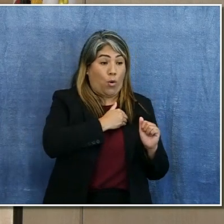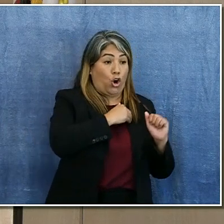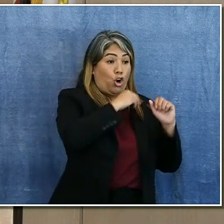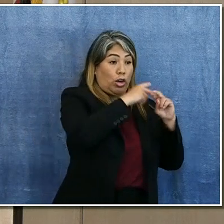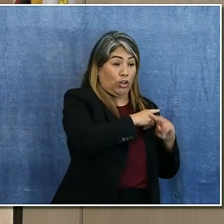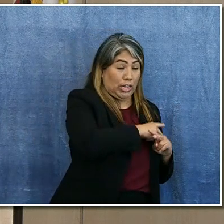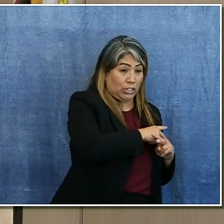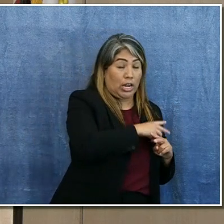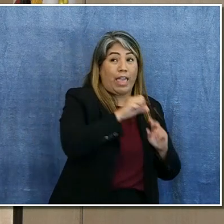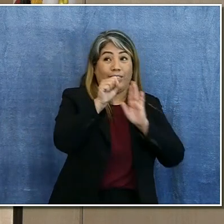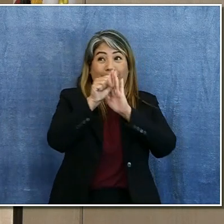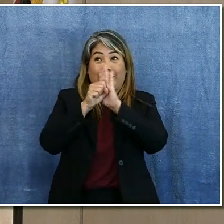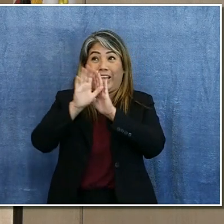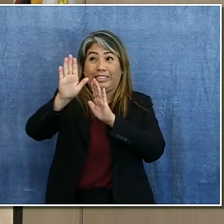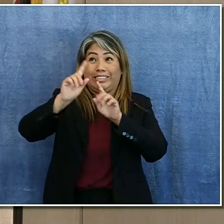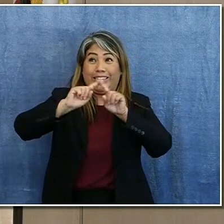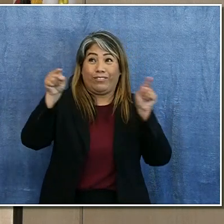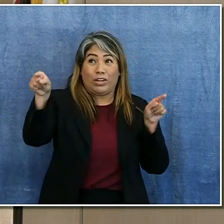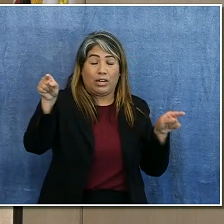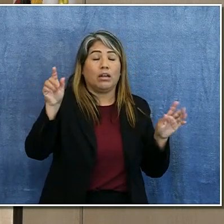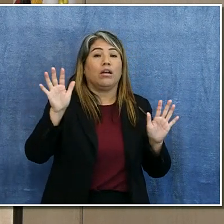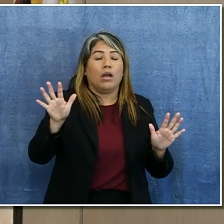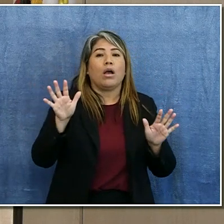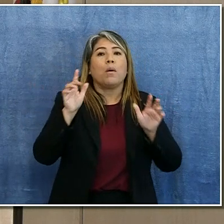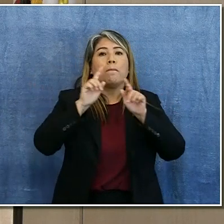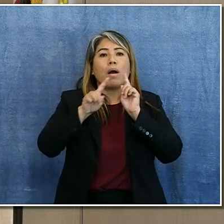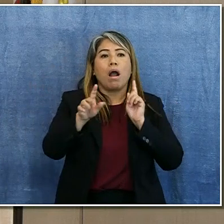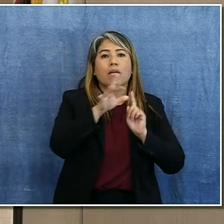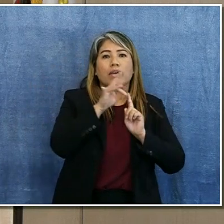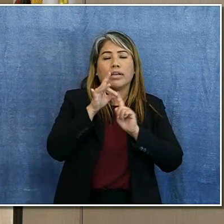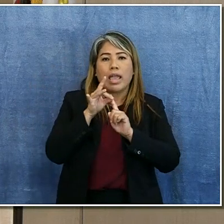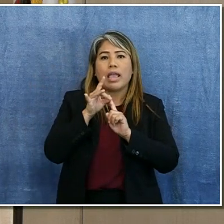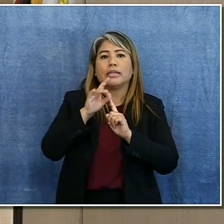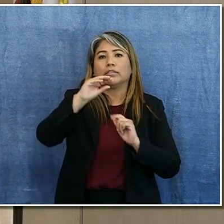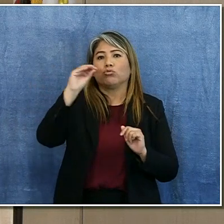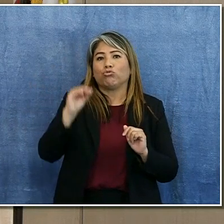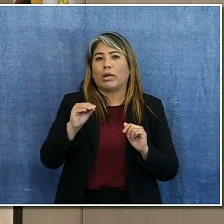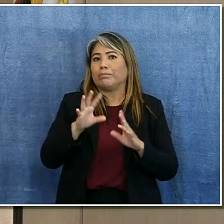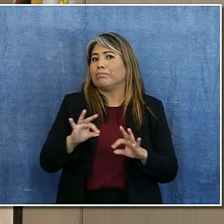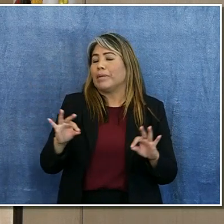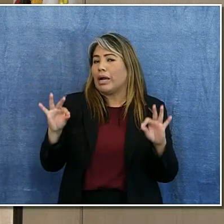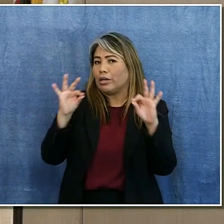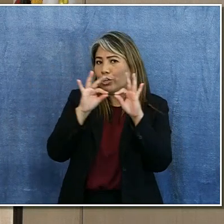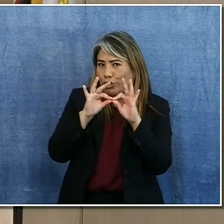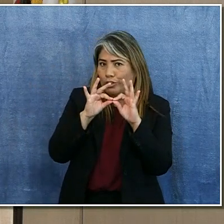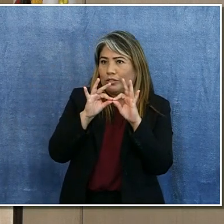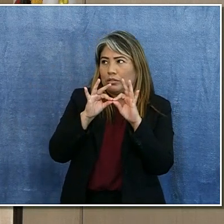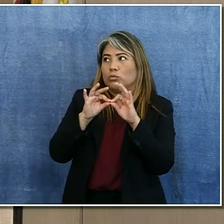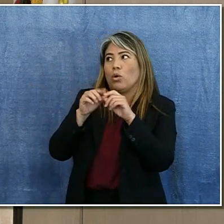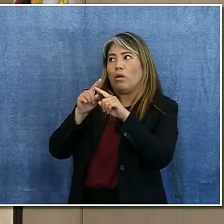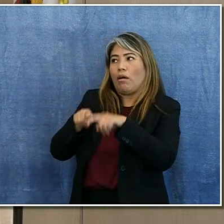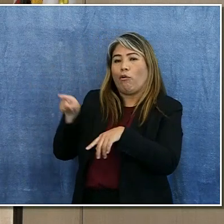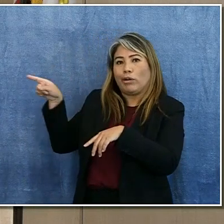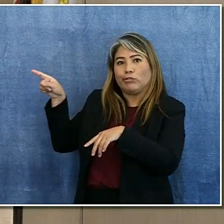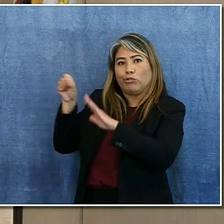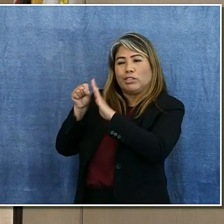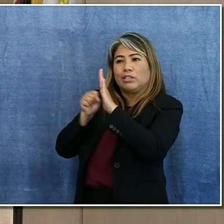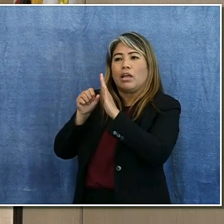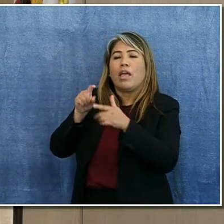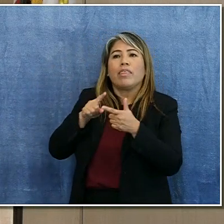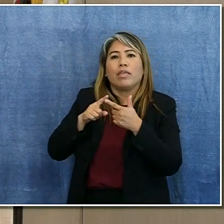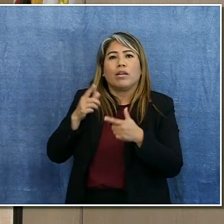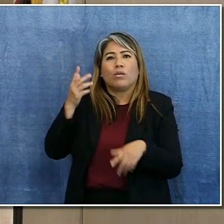the state is different, but the case rate matters, according to the state, then why are